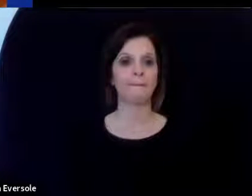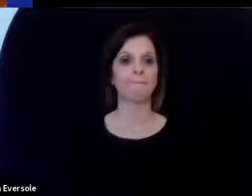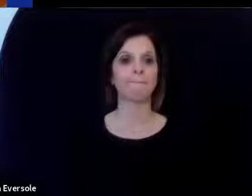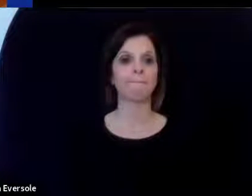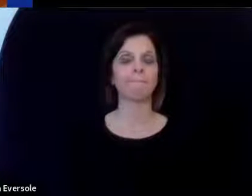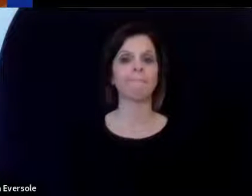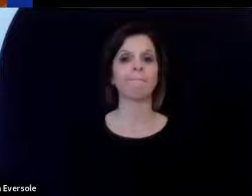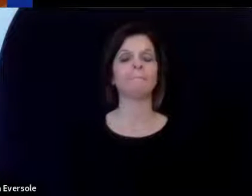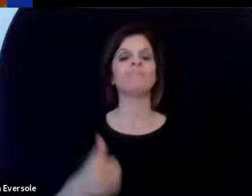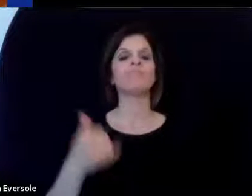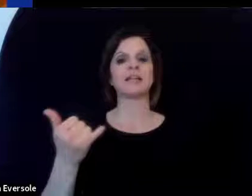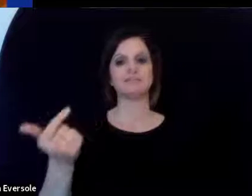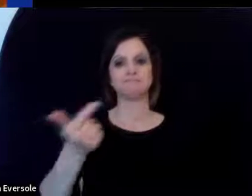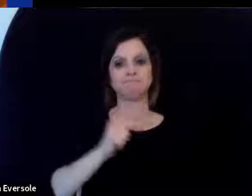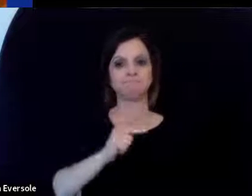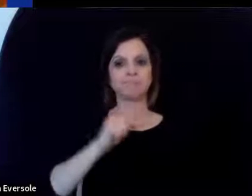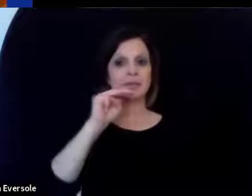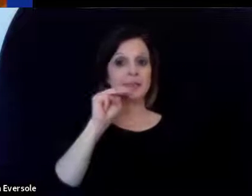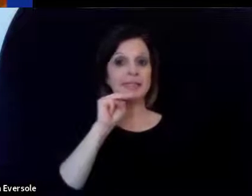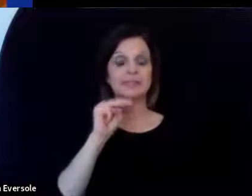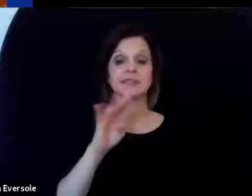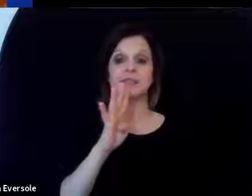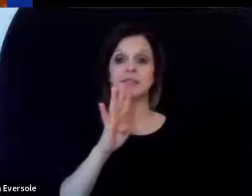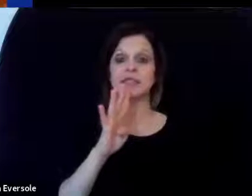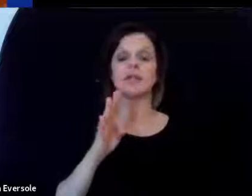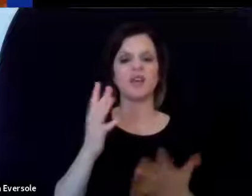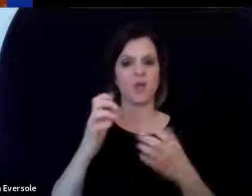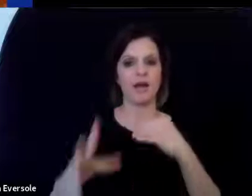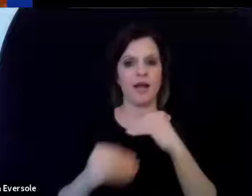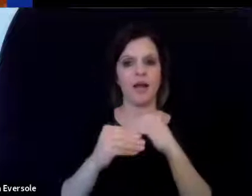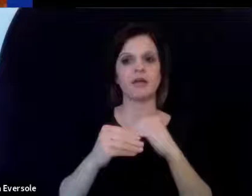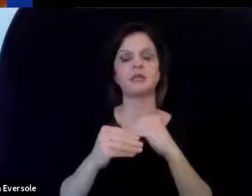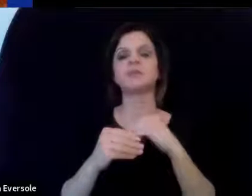is Megan speaking again, and I would add to that,